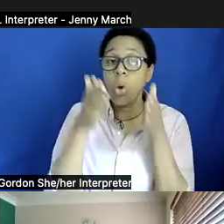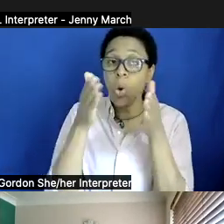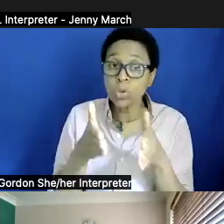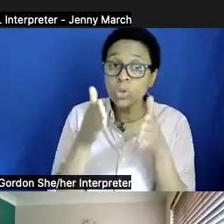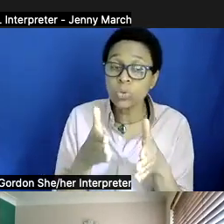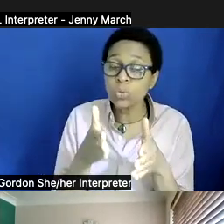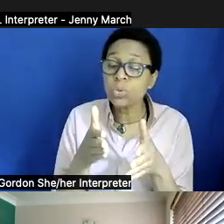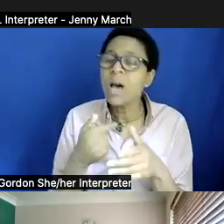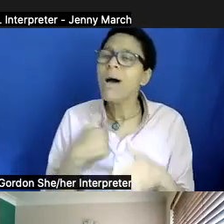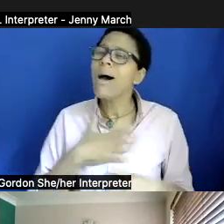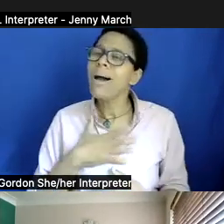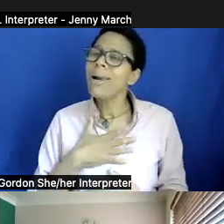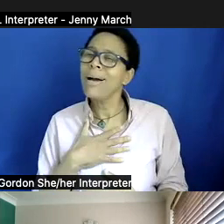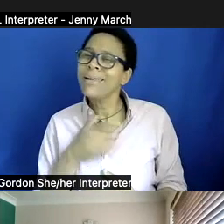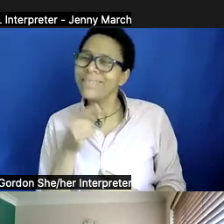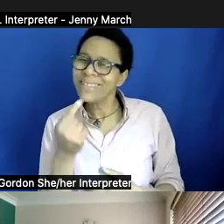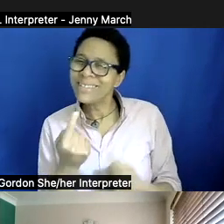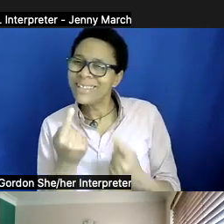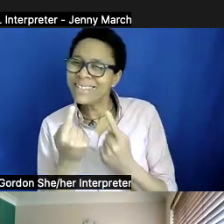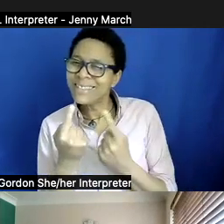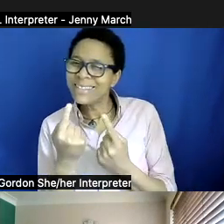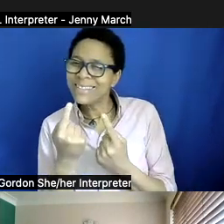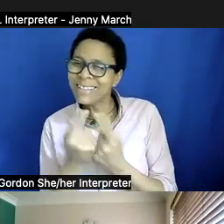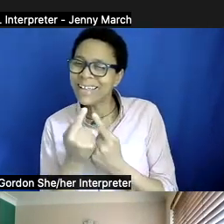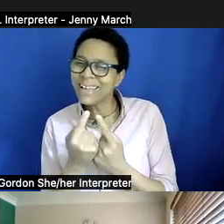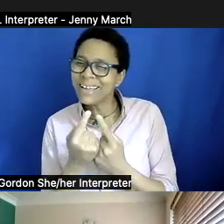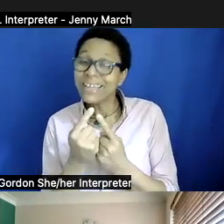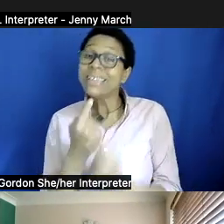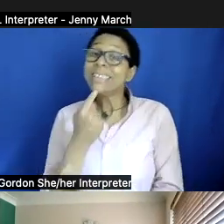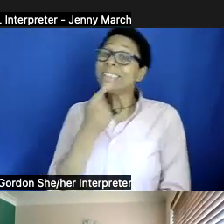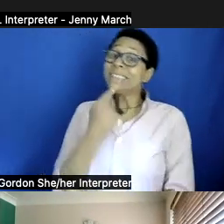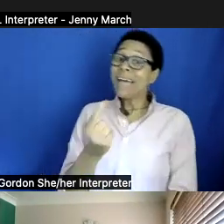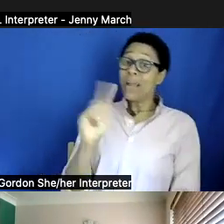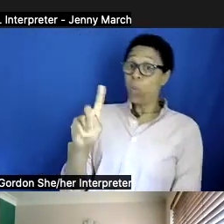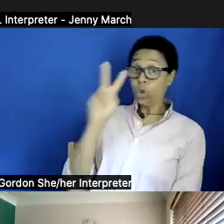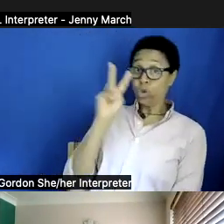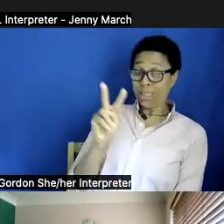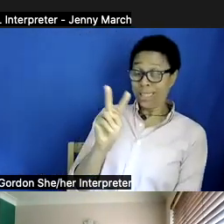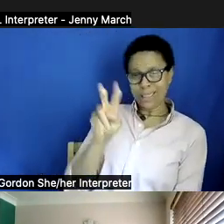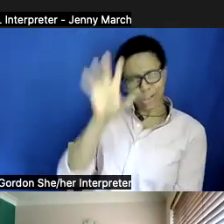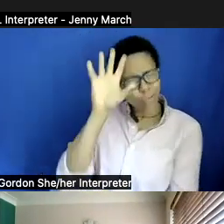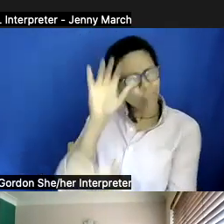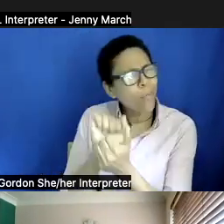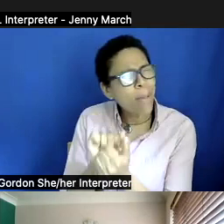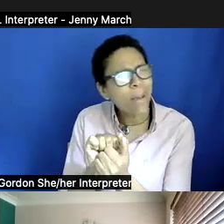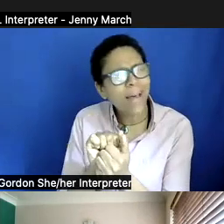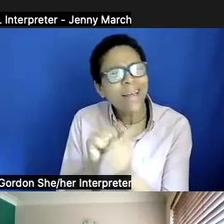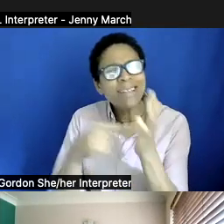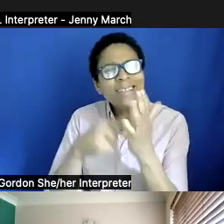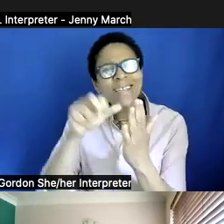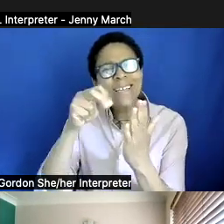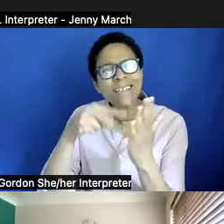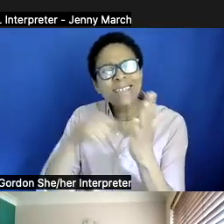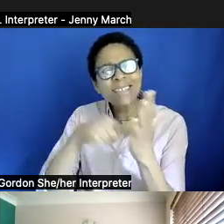and I don't know if anybody remembers catchphrase of Mr. Chips, but there's a really rubbish Mr. Chips there. Again, this is how I